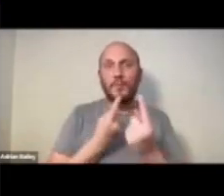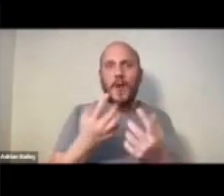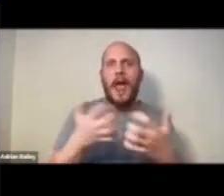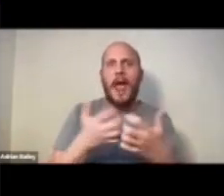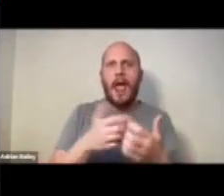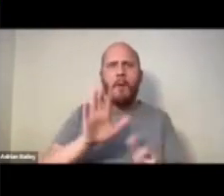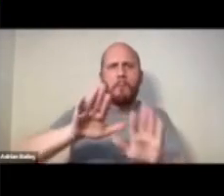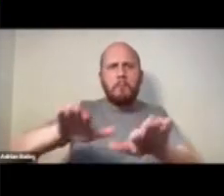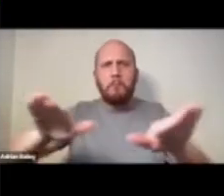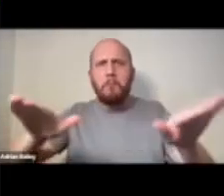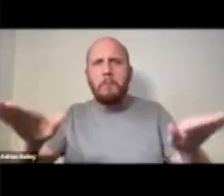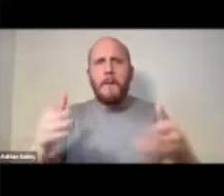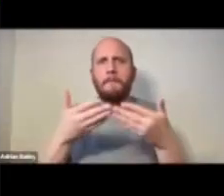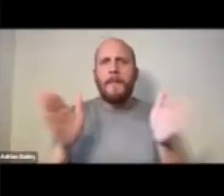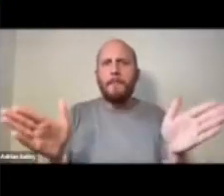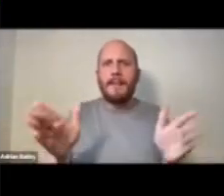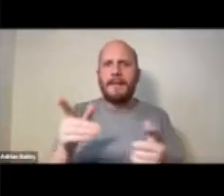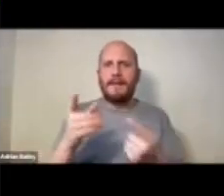public.